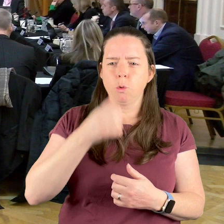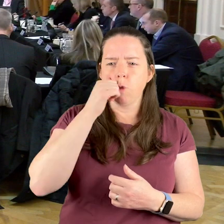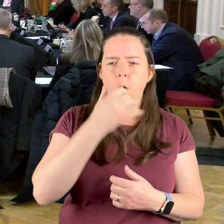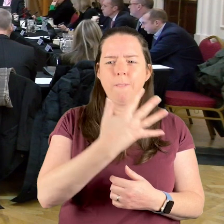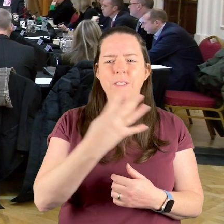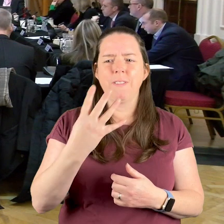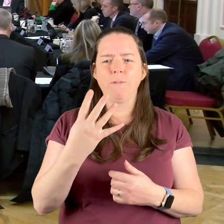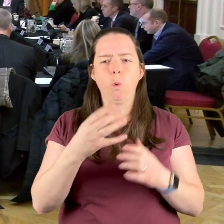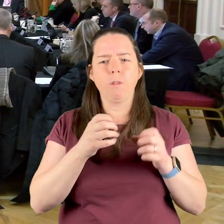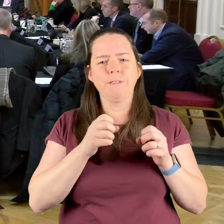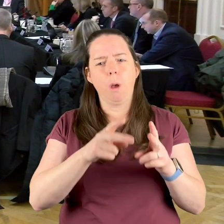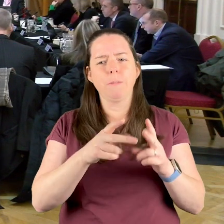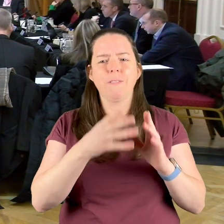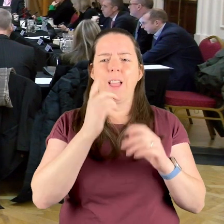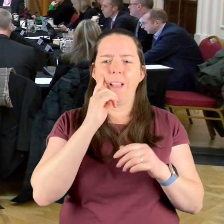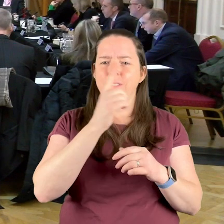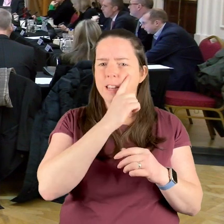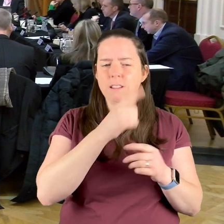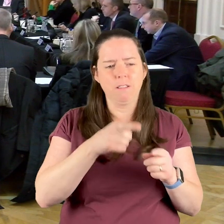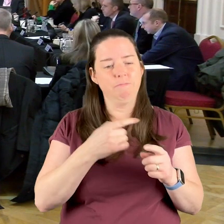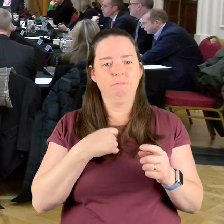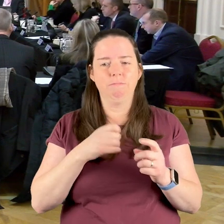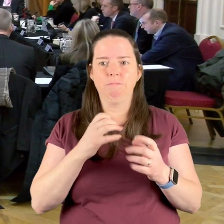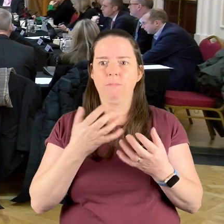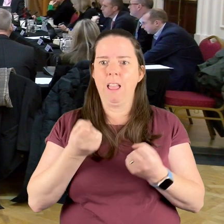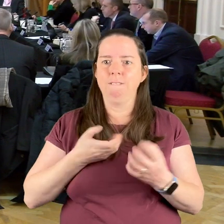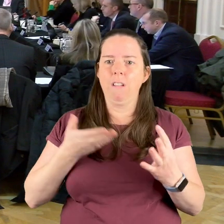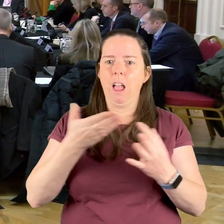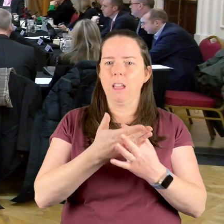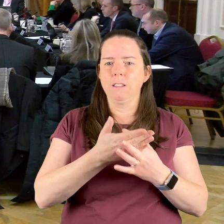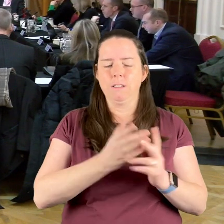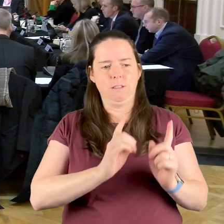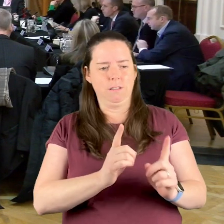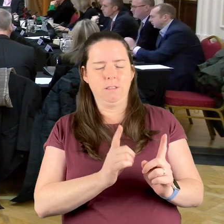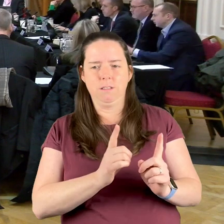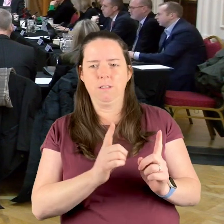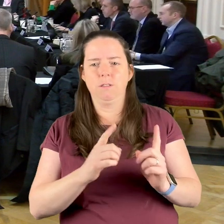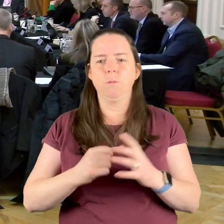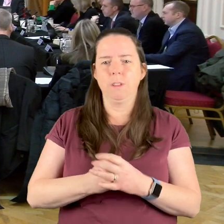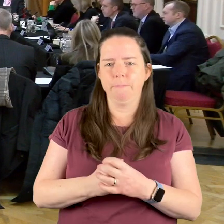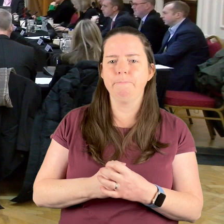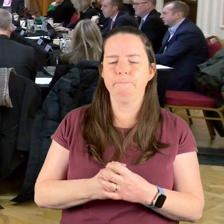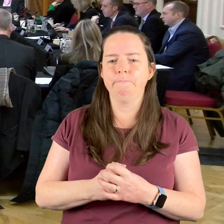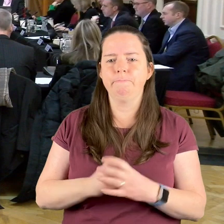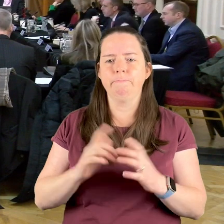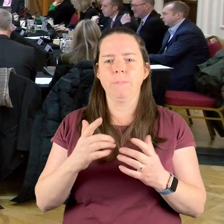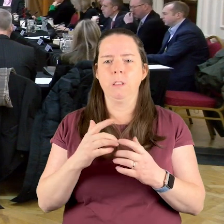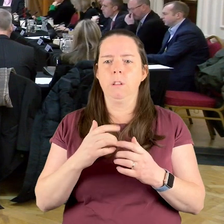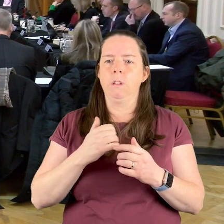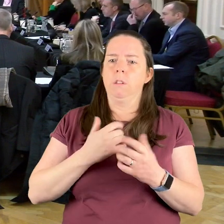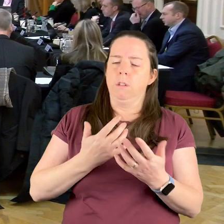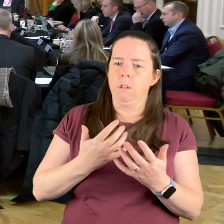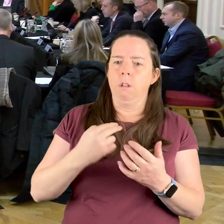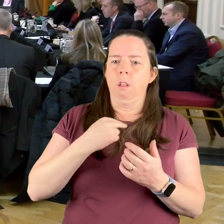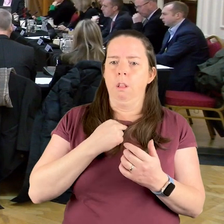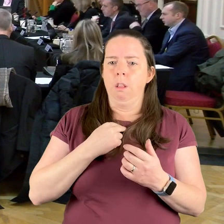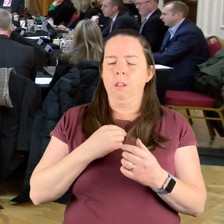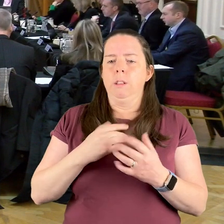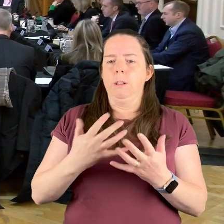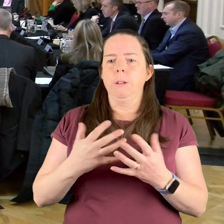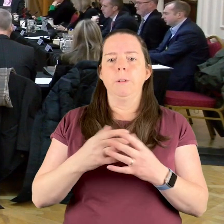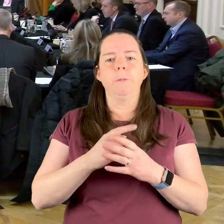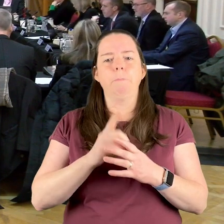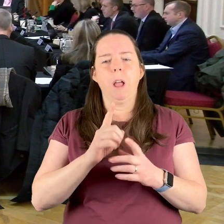Yes, I was really interested to know about this 54 types of evidence. So I was given access to it, which